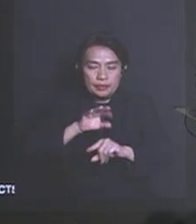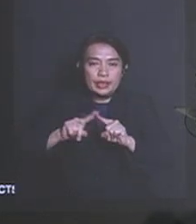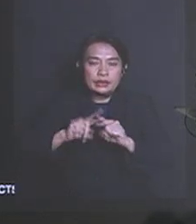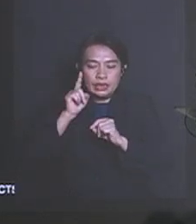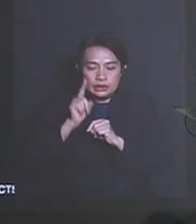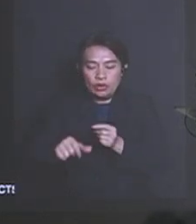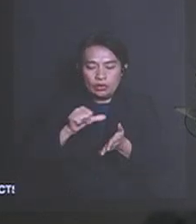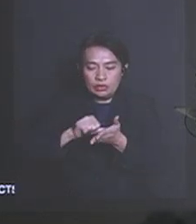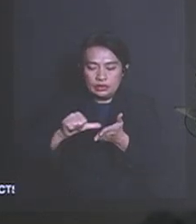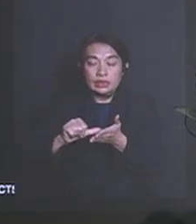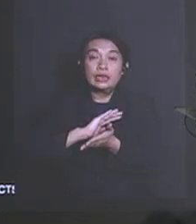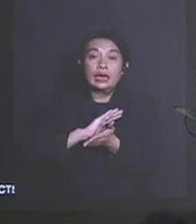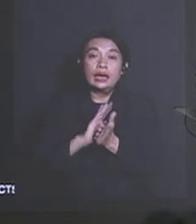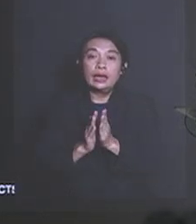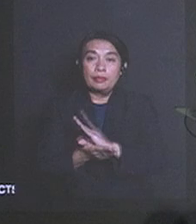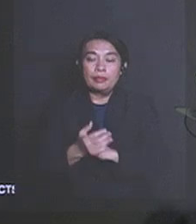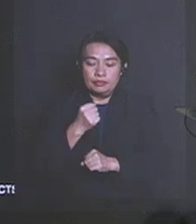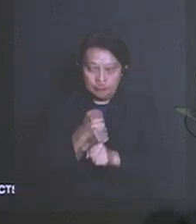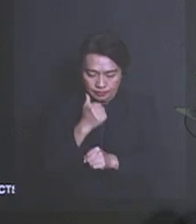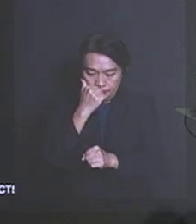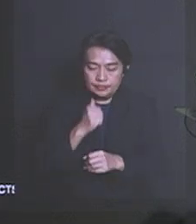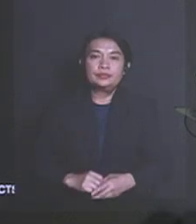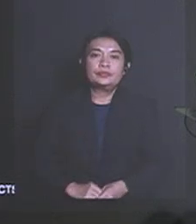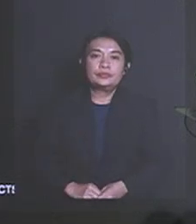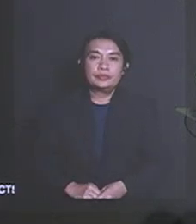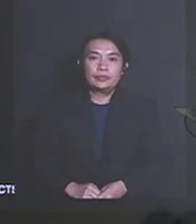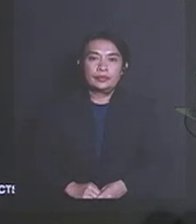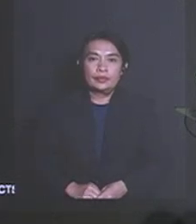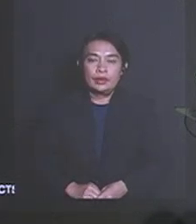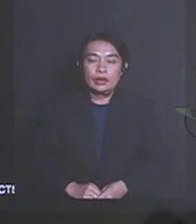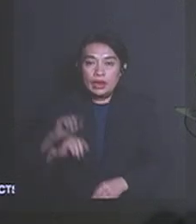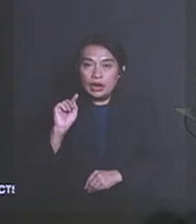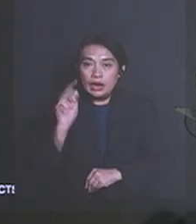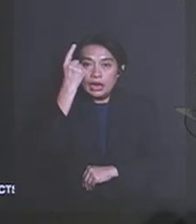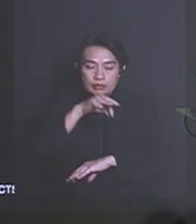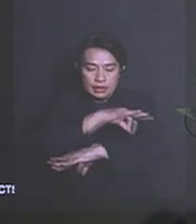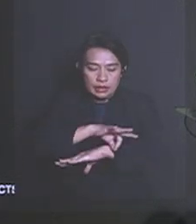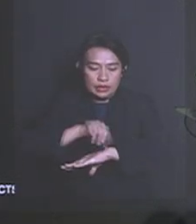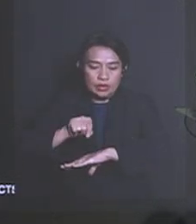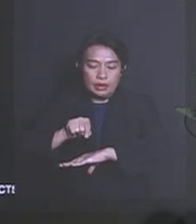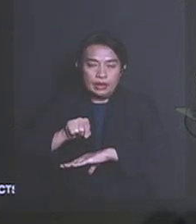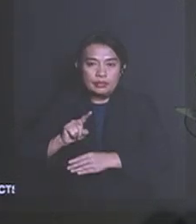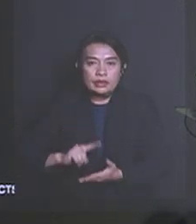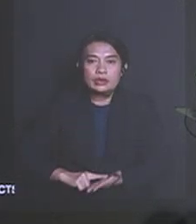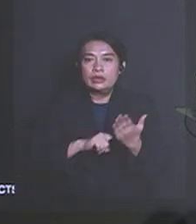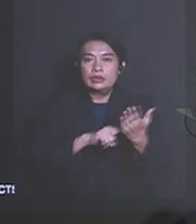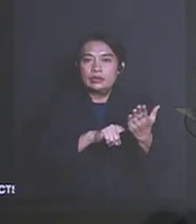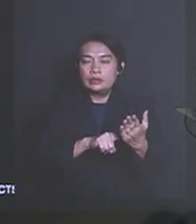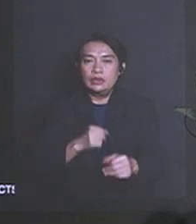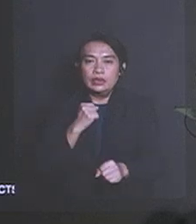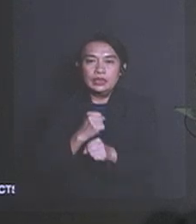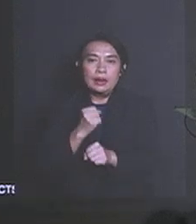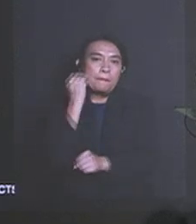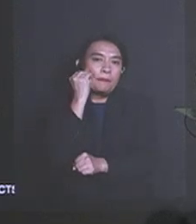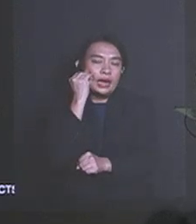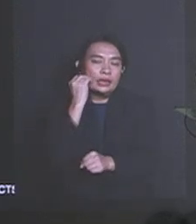The new design solution is to propose a very simple form of house, the concept of form which can adapt to the variation of